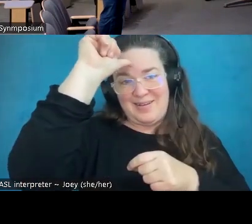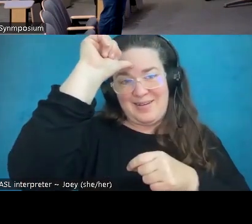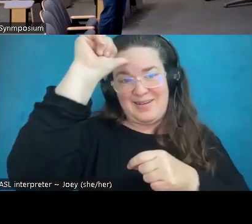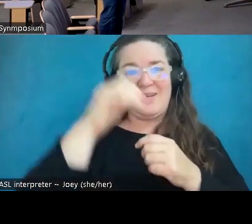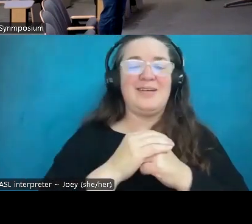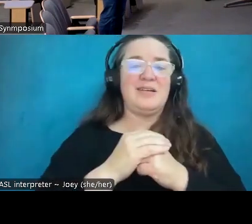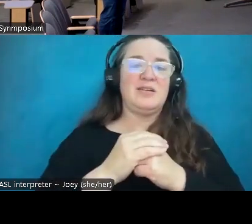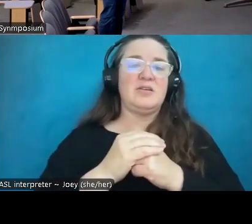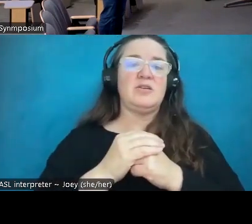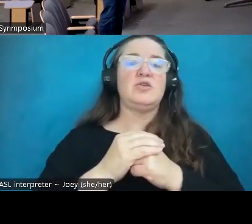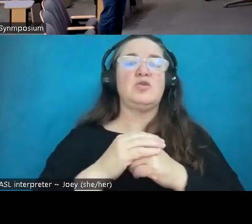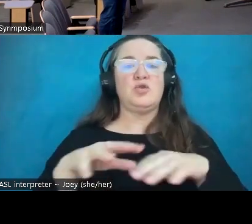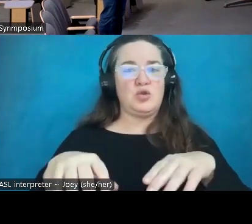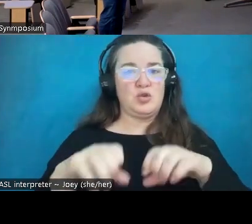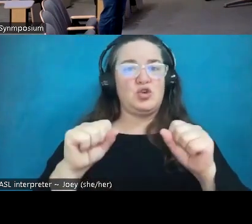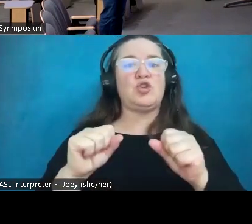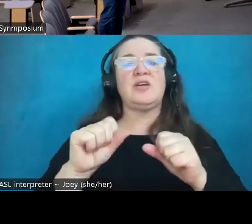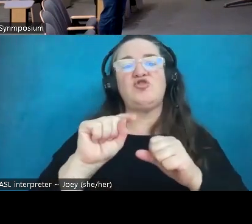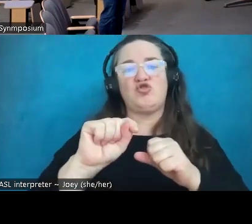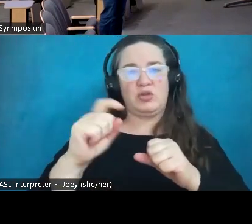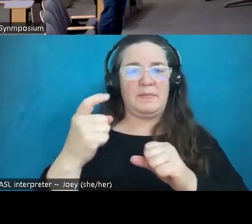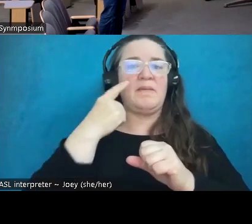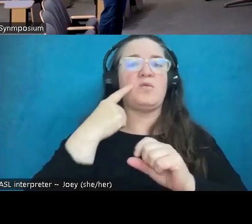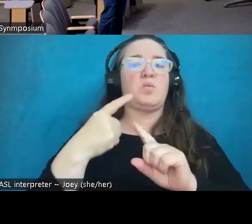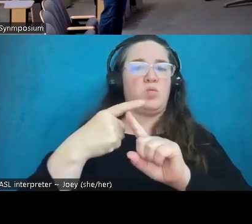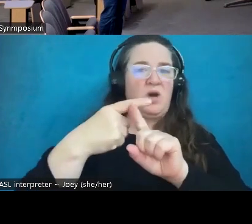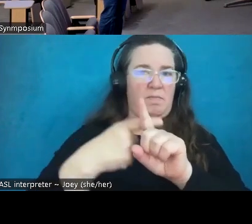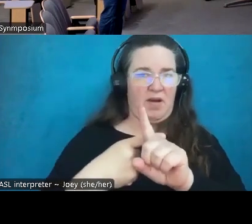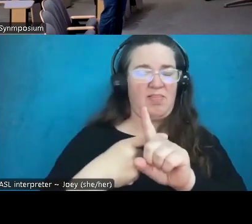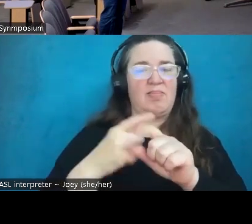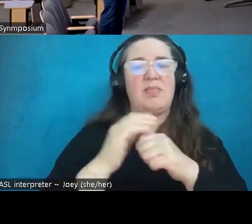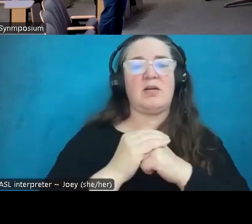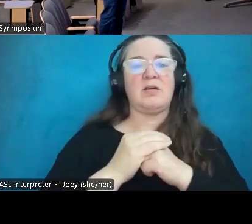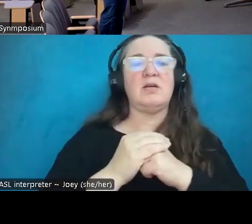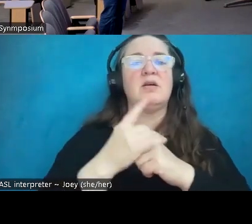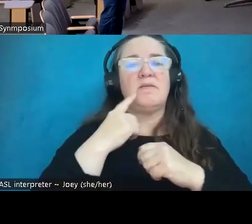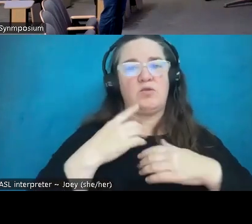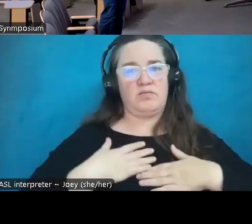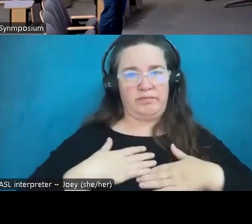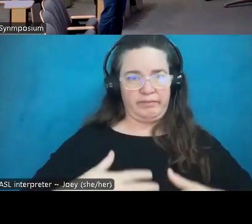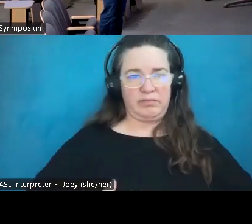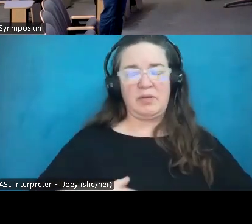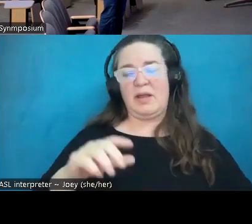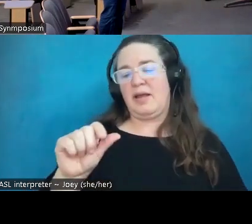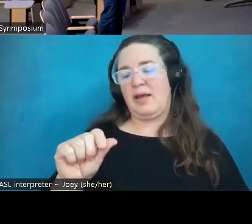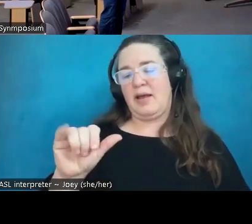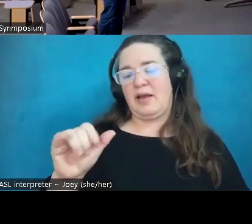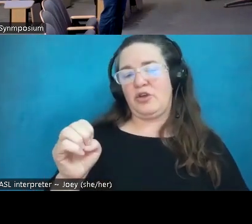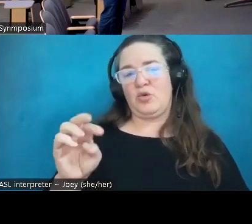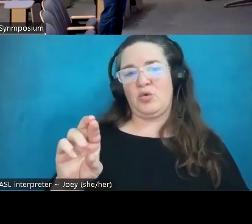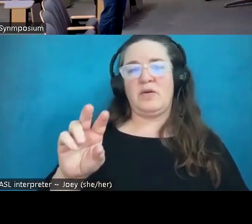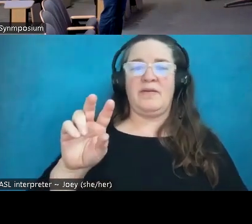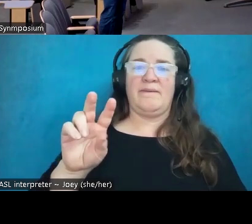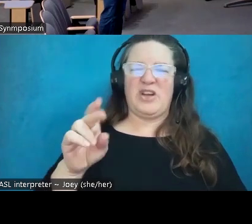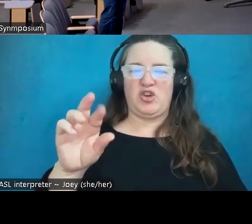1 month treatment. My brain, I had a cloud in my brain. That kind of went